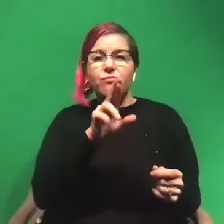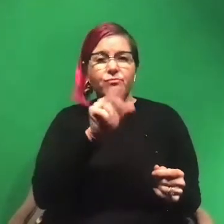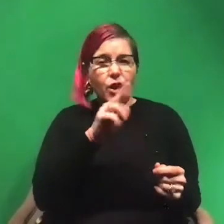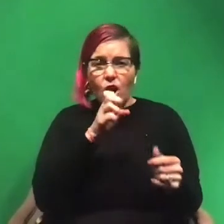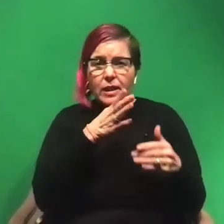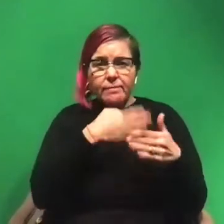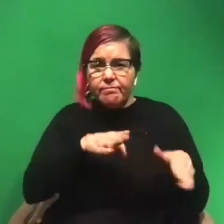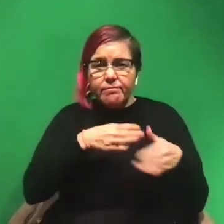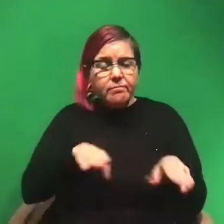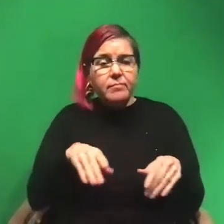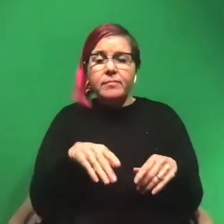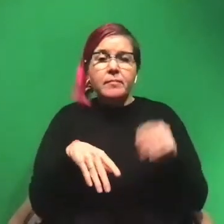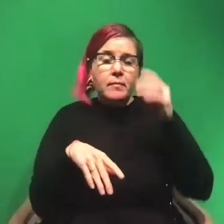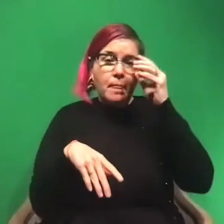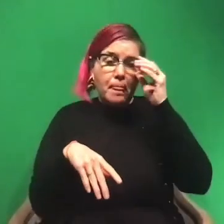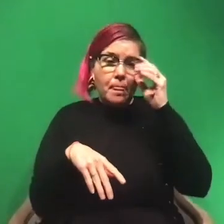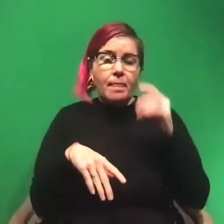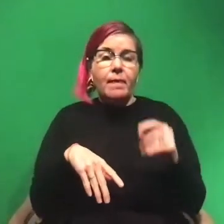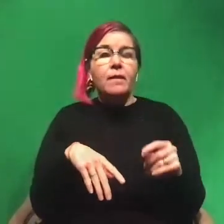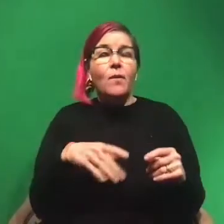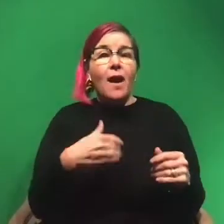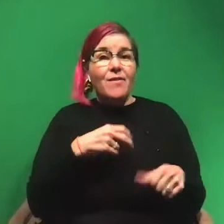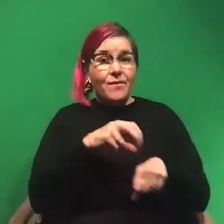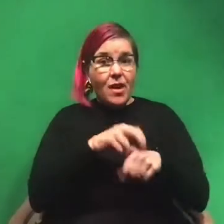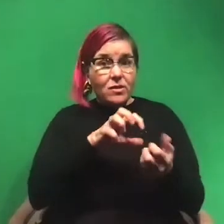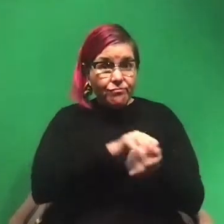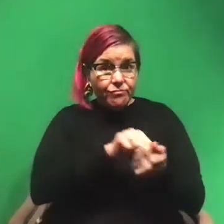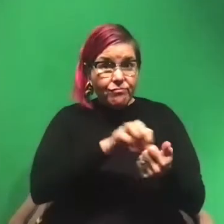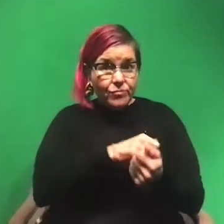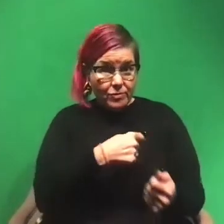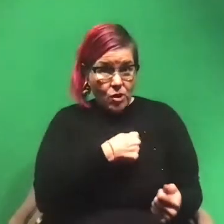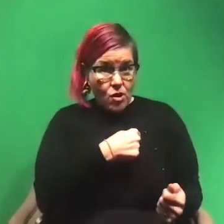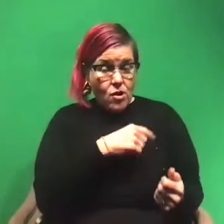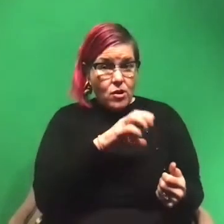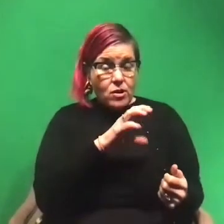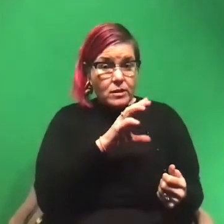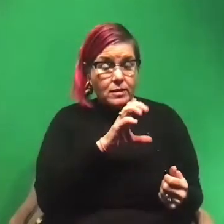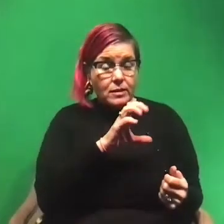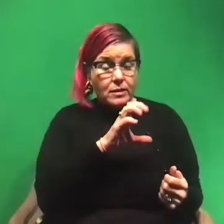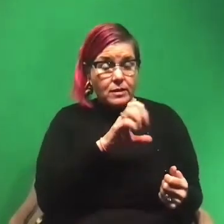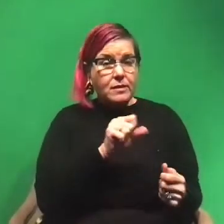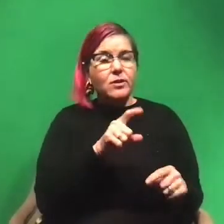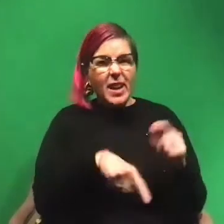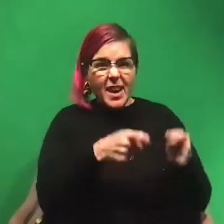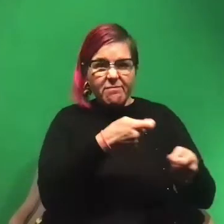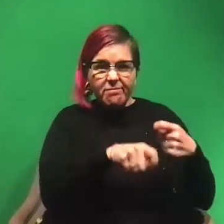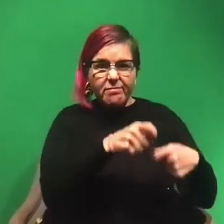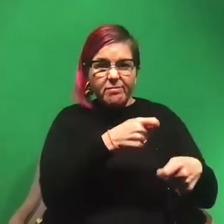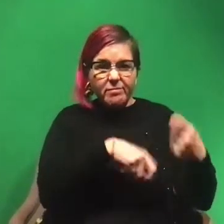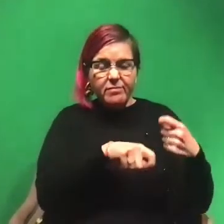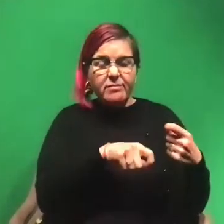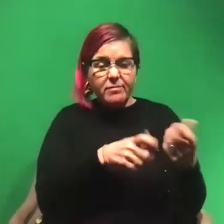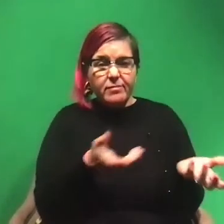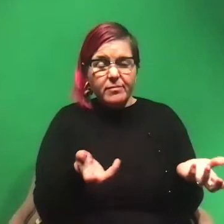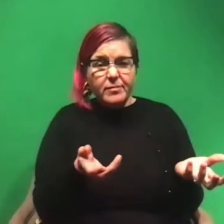So if you have a virus now that is destroying your muscle cells that cannot be replenishable, of course, you're going to have